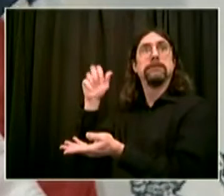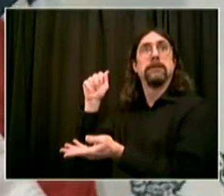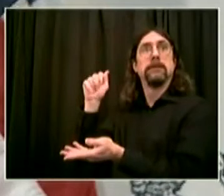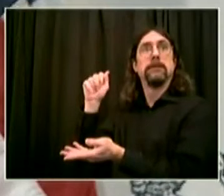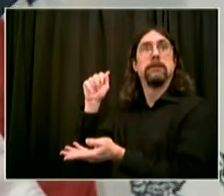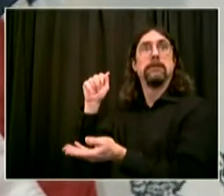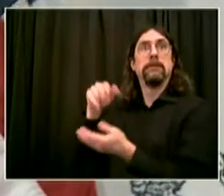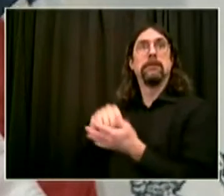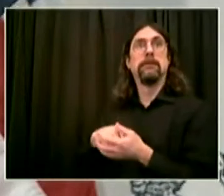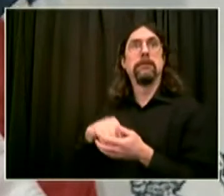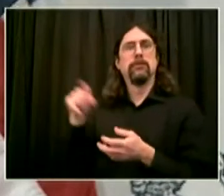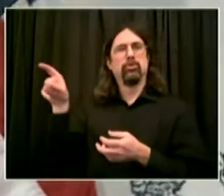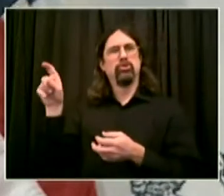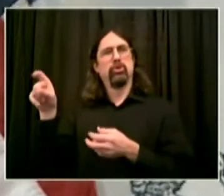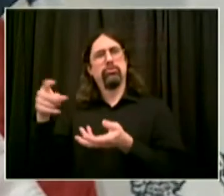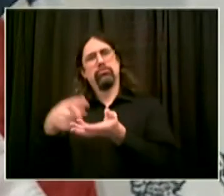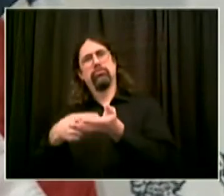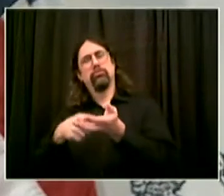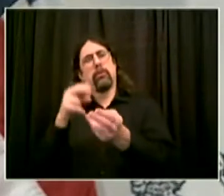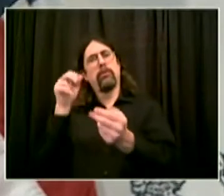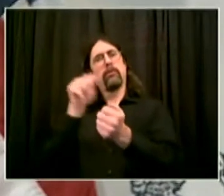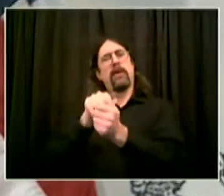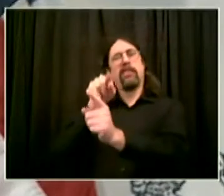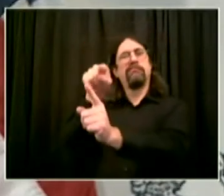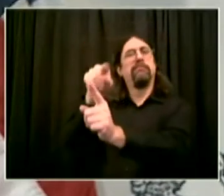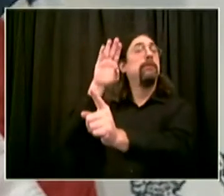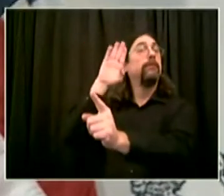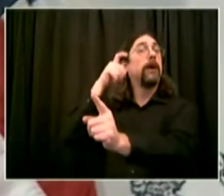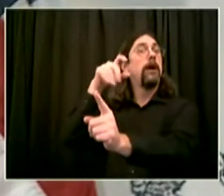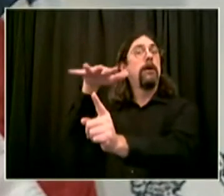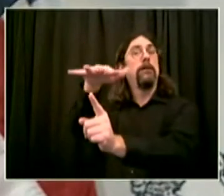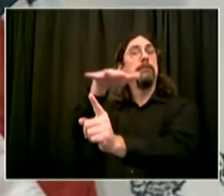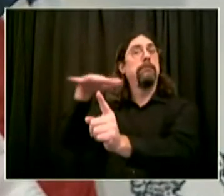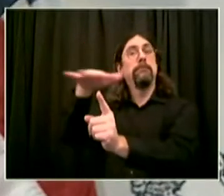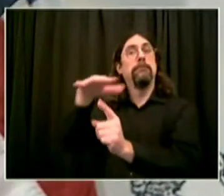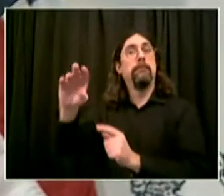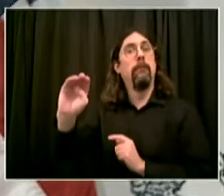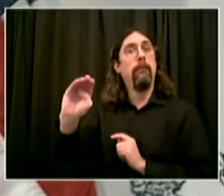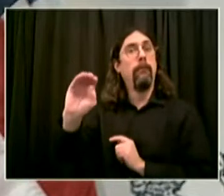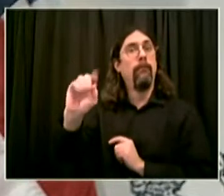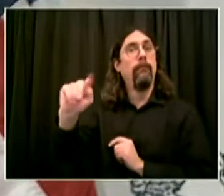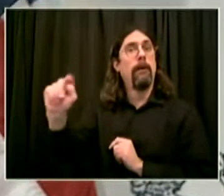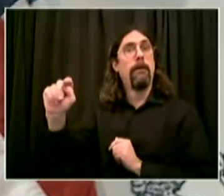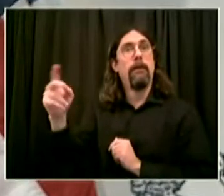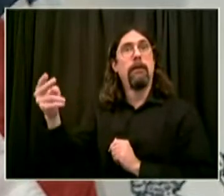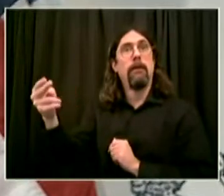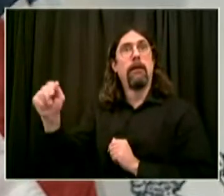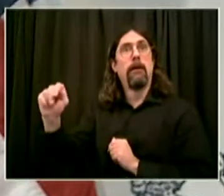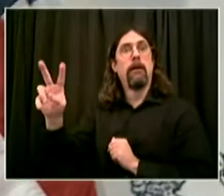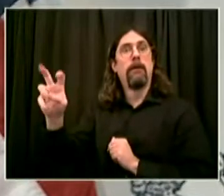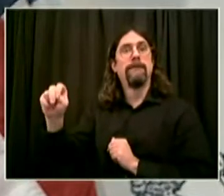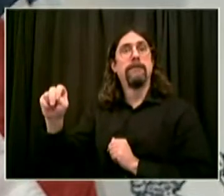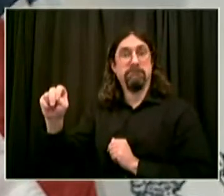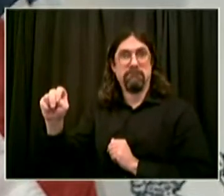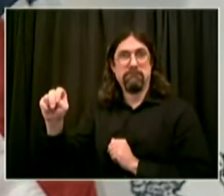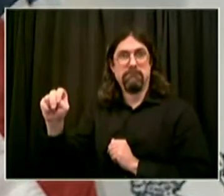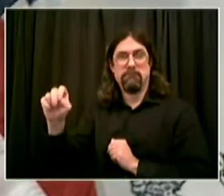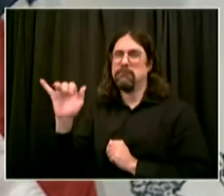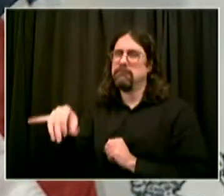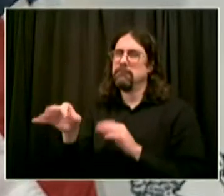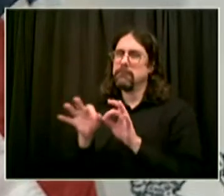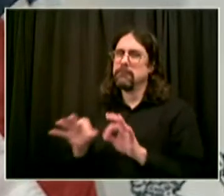have a worldview, and I respect your worldview. But I also ask you to be objective about the DOI report and what it